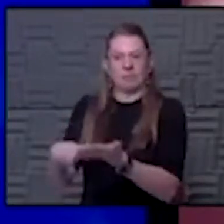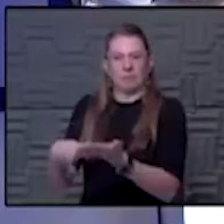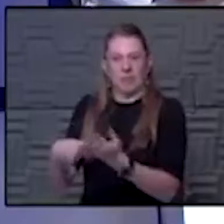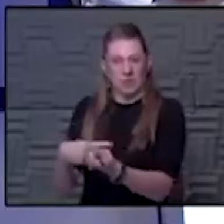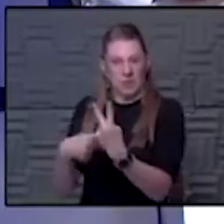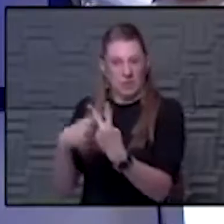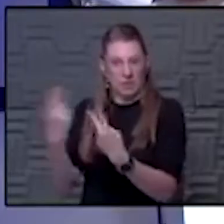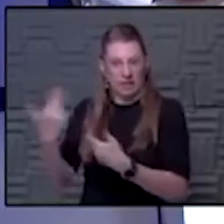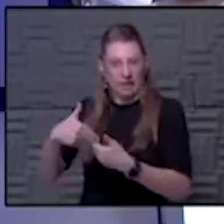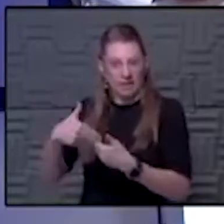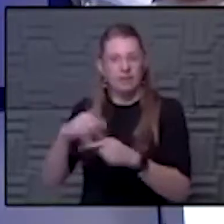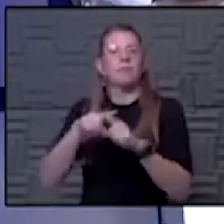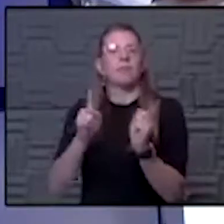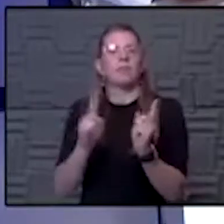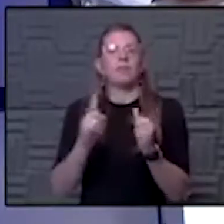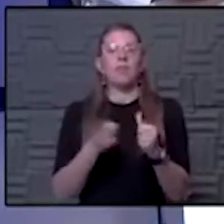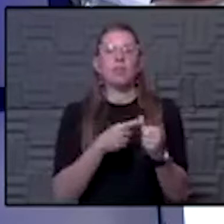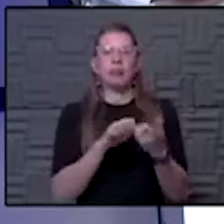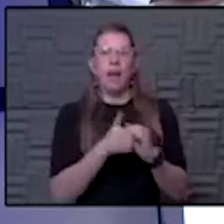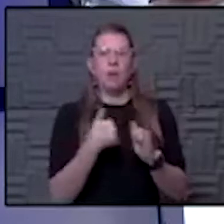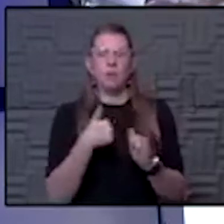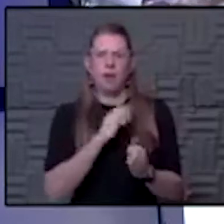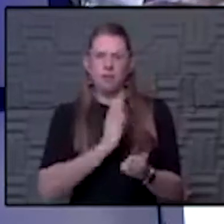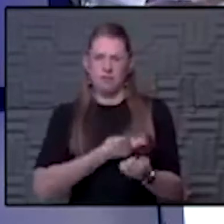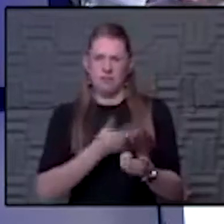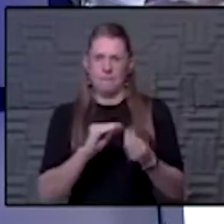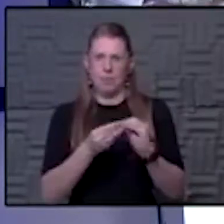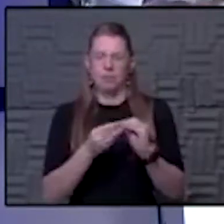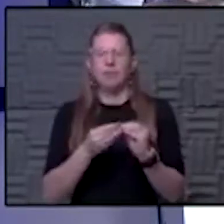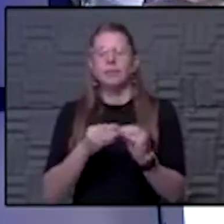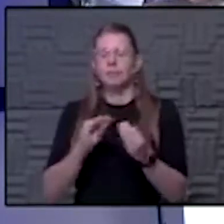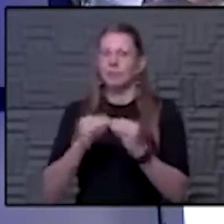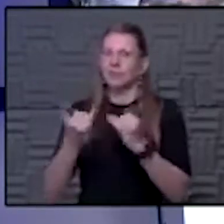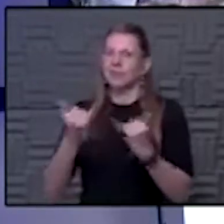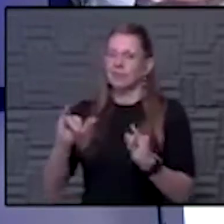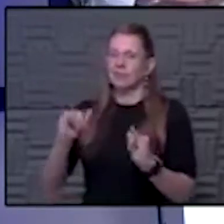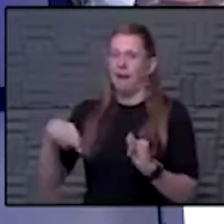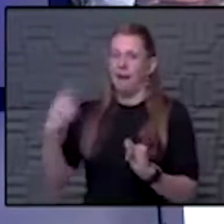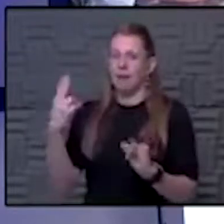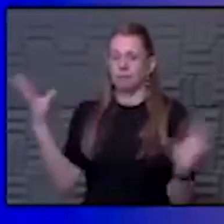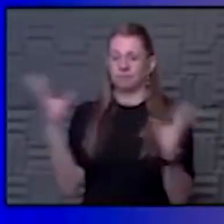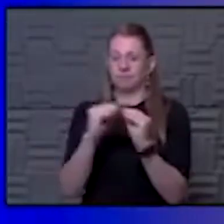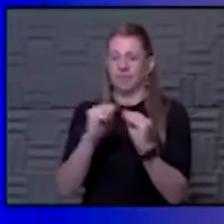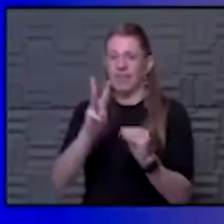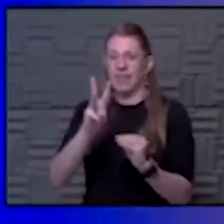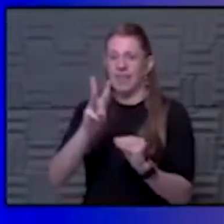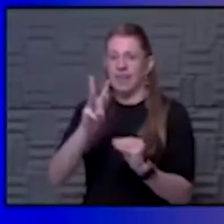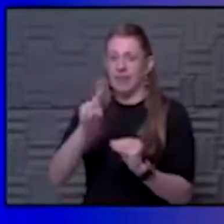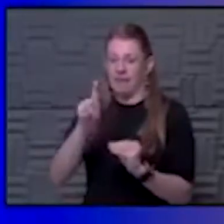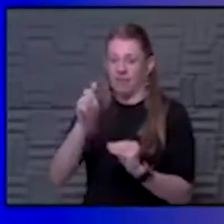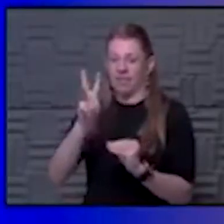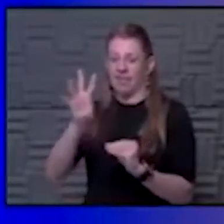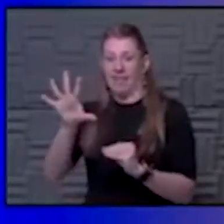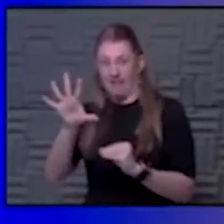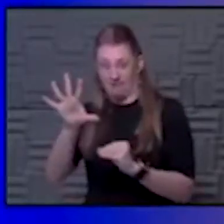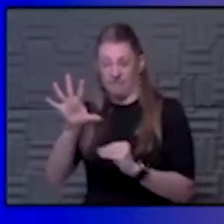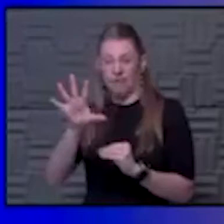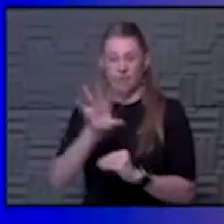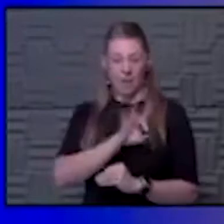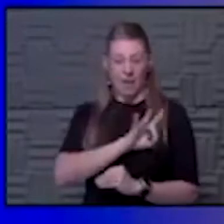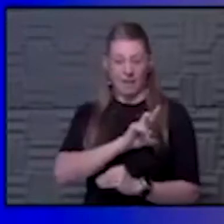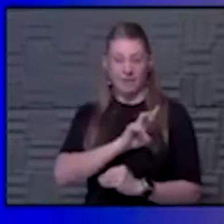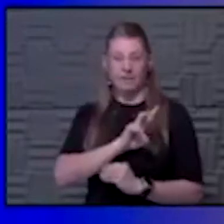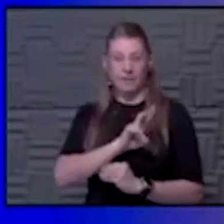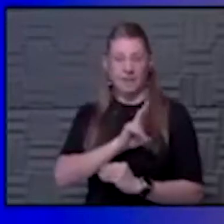first, how are we? Hi. You know, our numbers are still high, 165 total patients. So 87